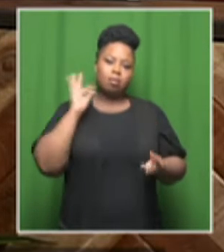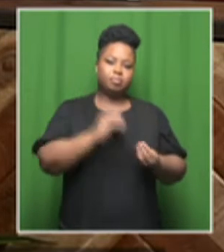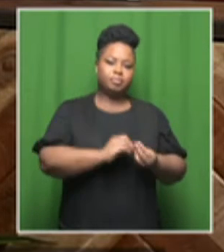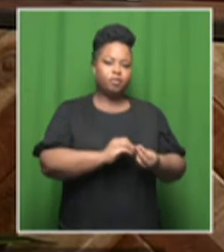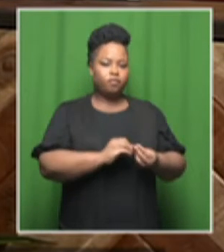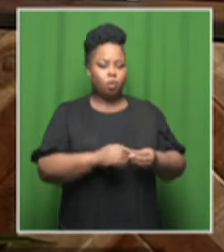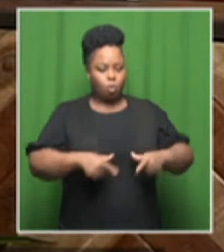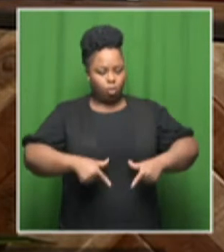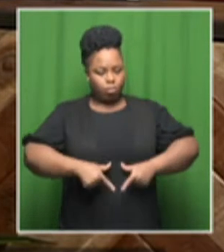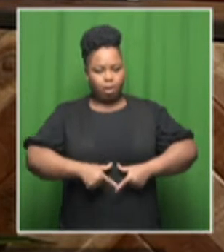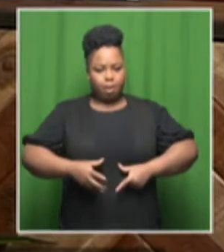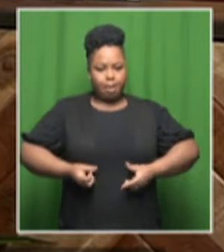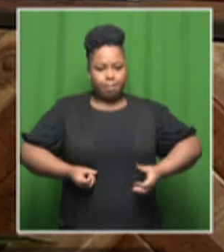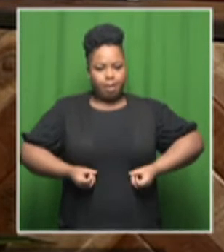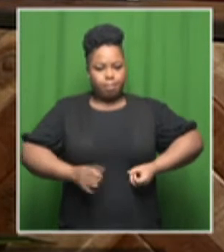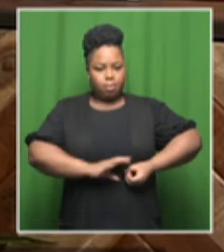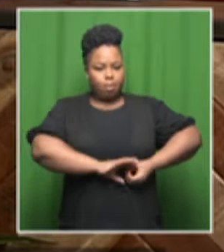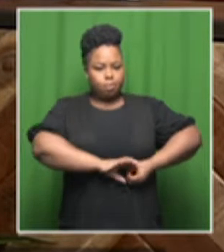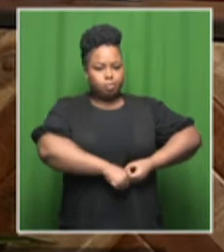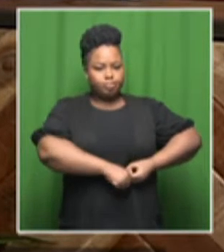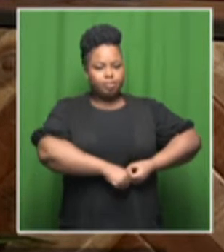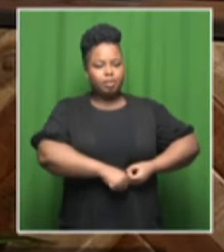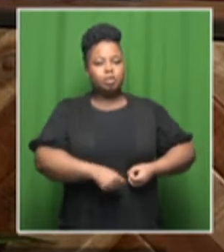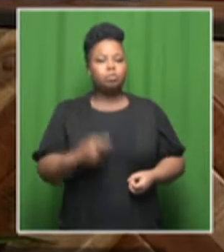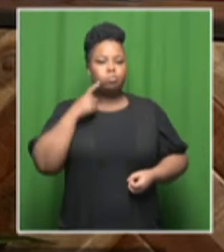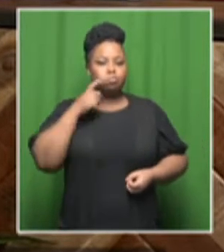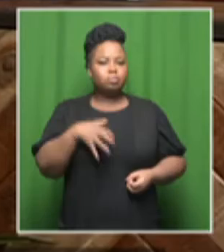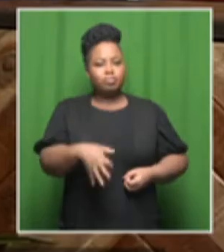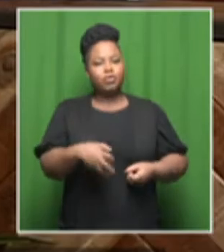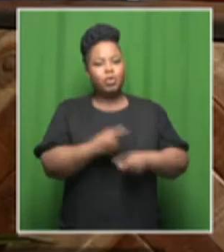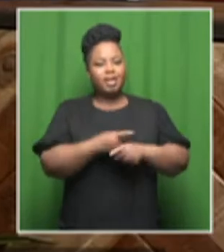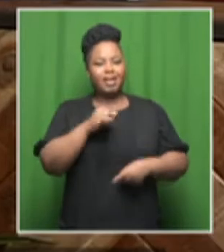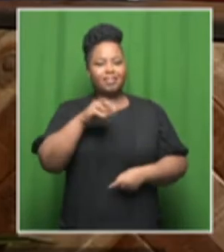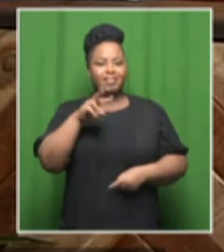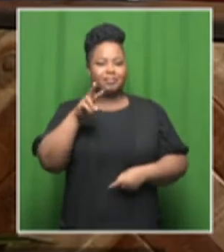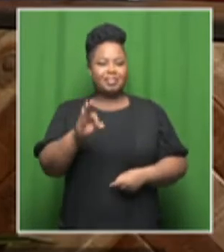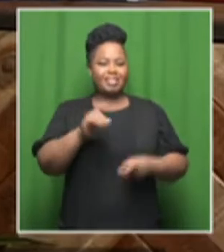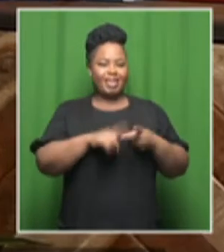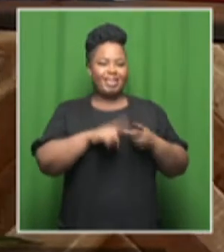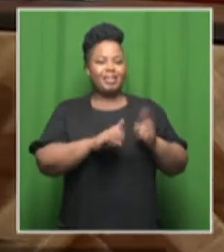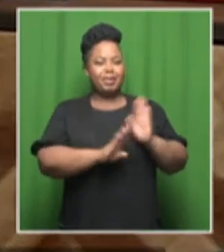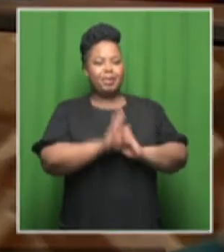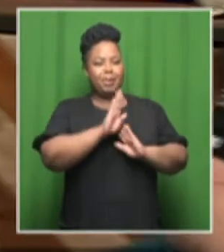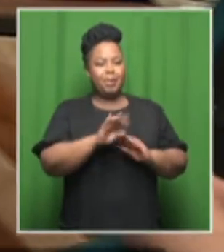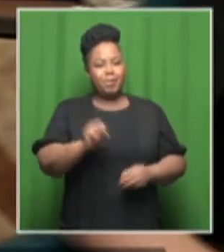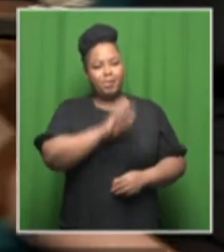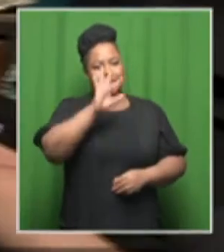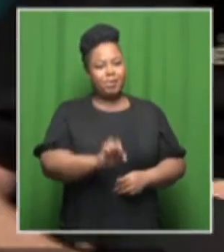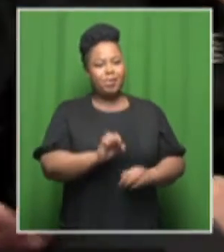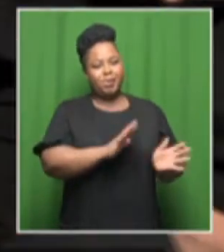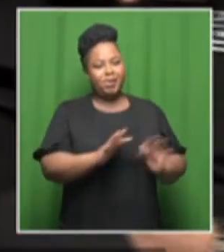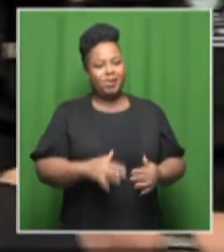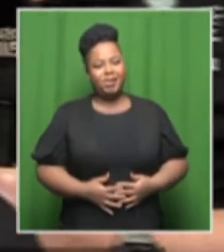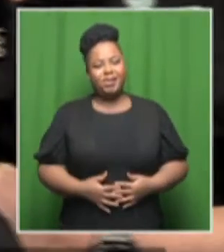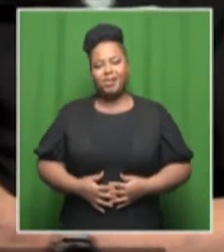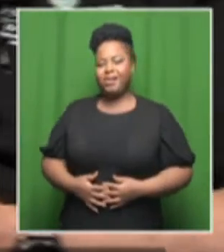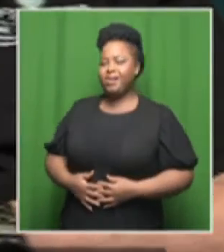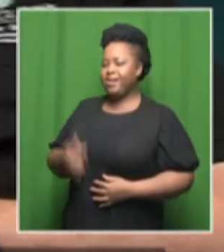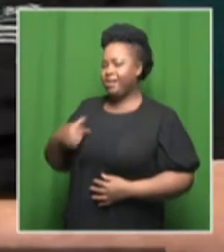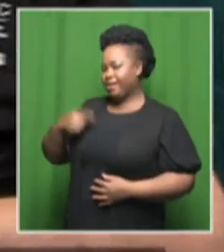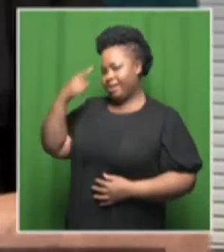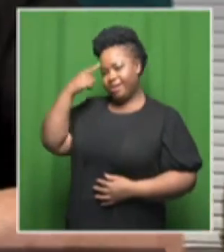freezing, reproductive health, IVF, have we progressed a lot in South Africa? I think over the